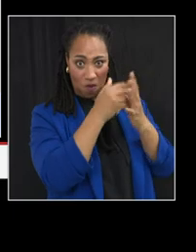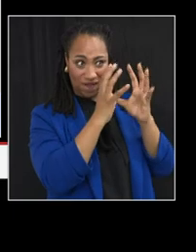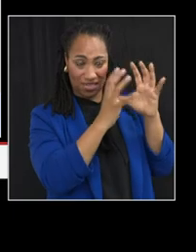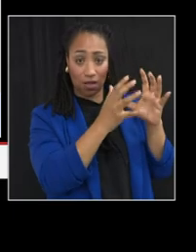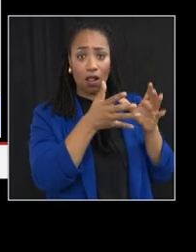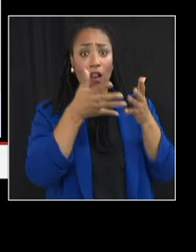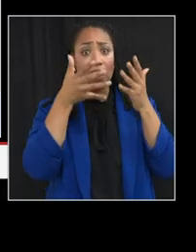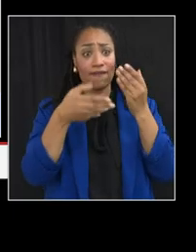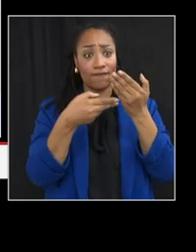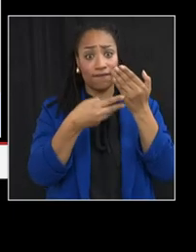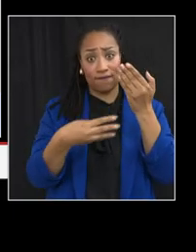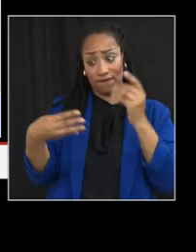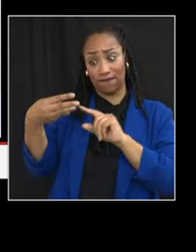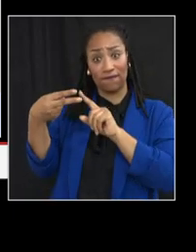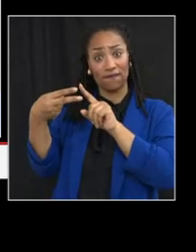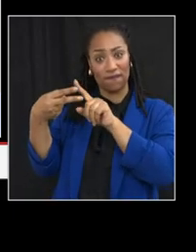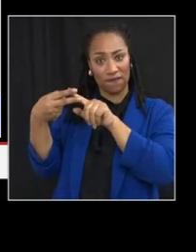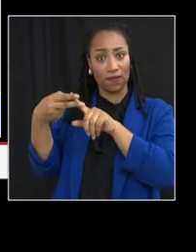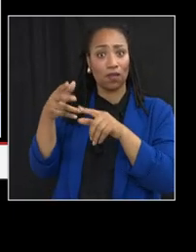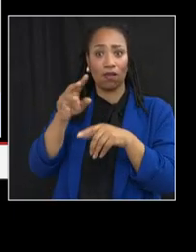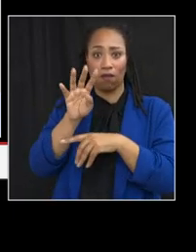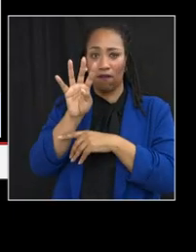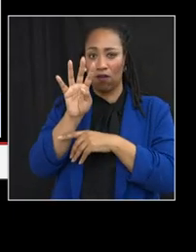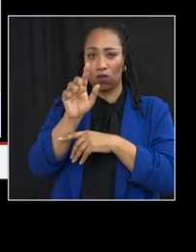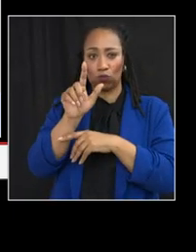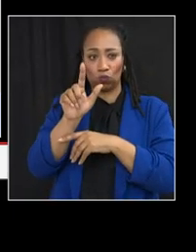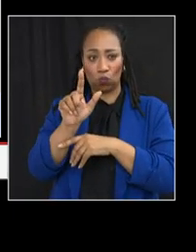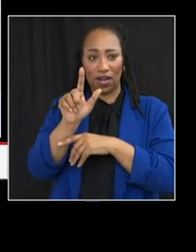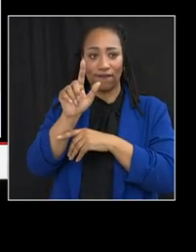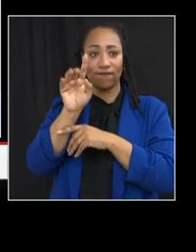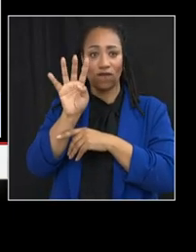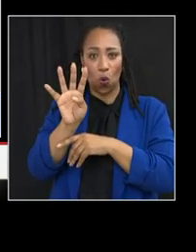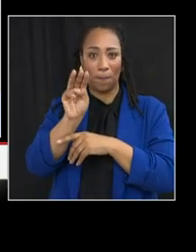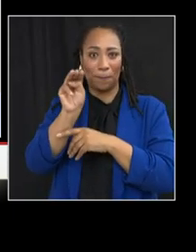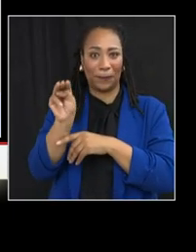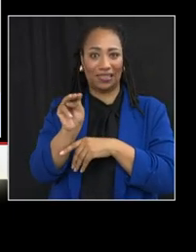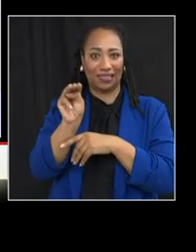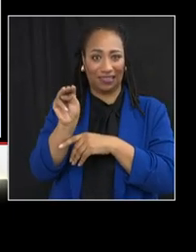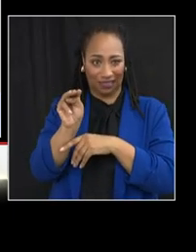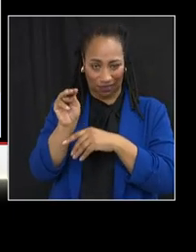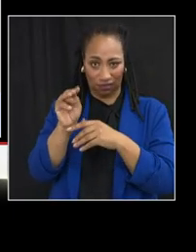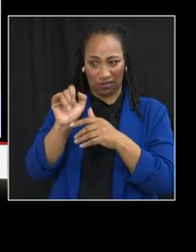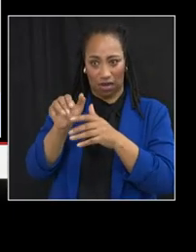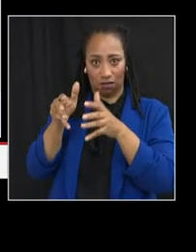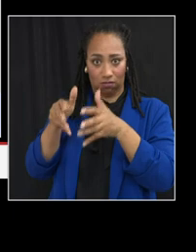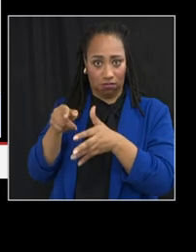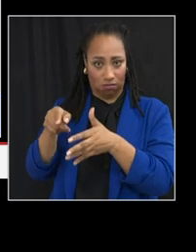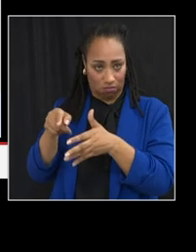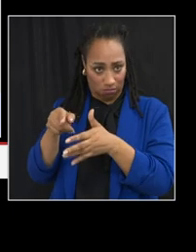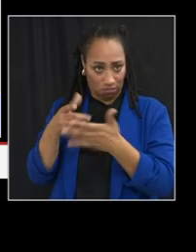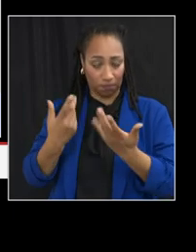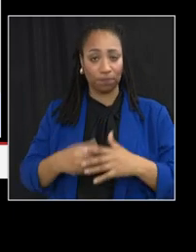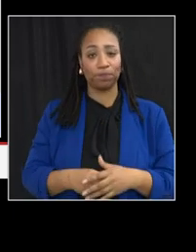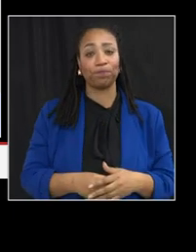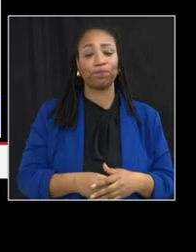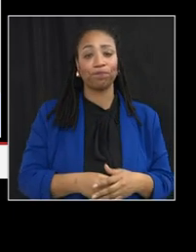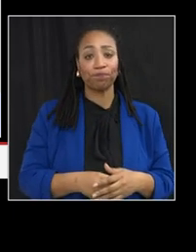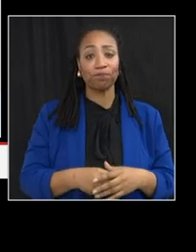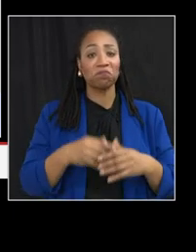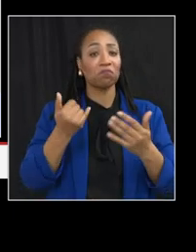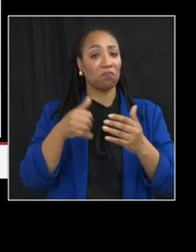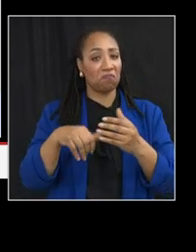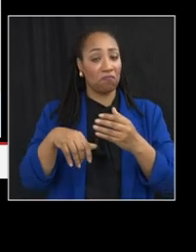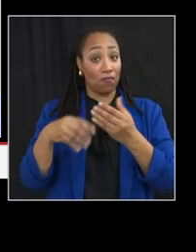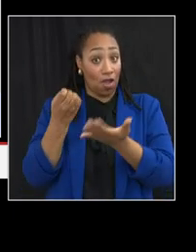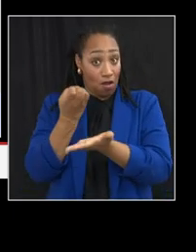you can see economic development is about 2.5%, or $500 million. Public safety is 9%. It's been